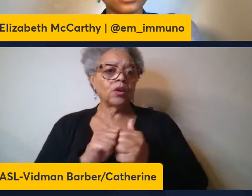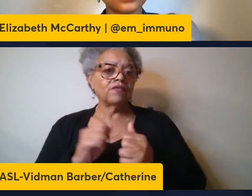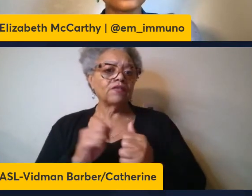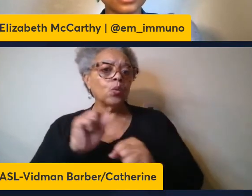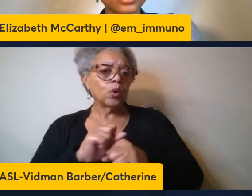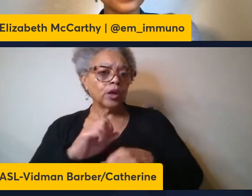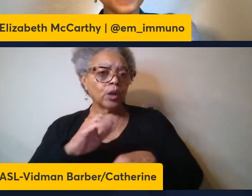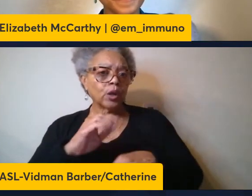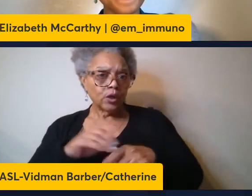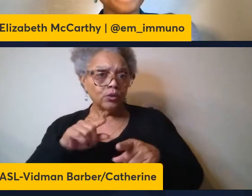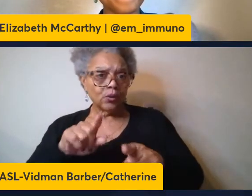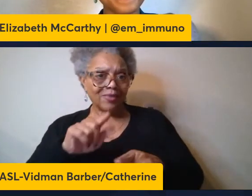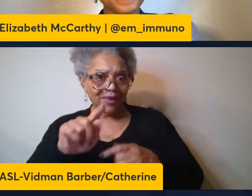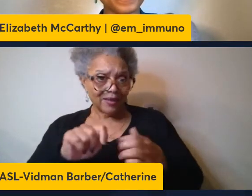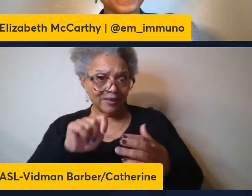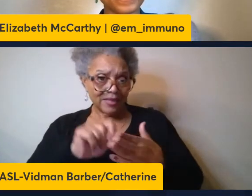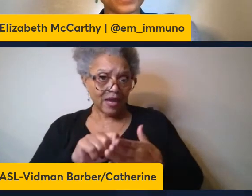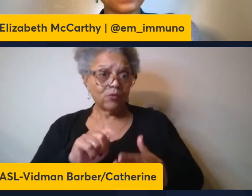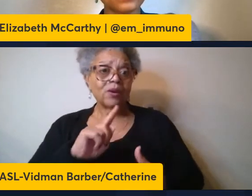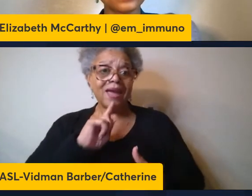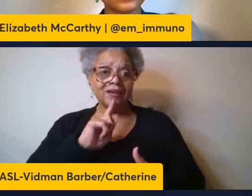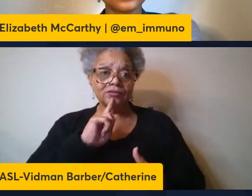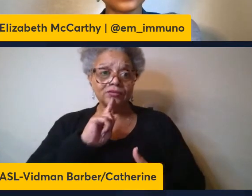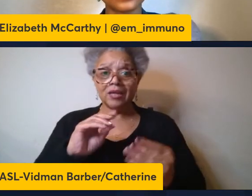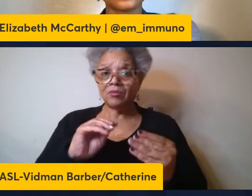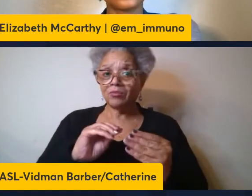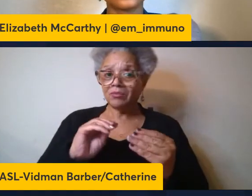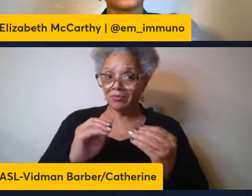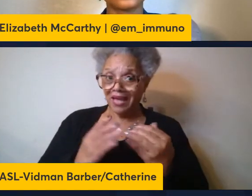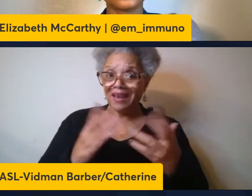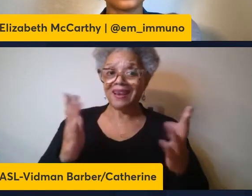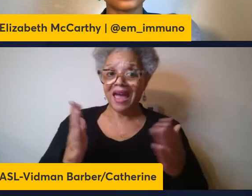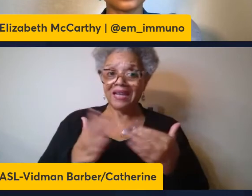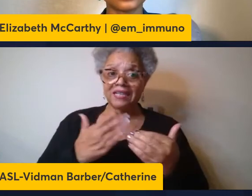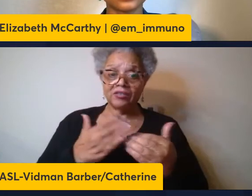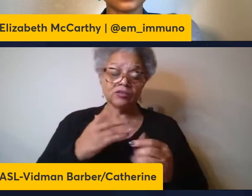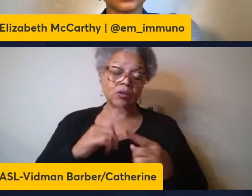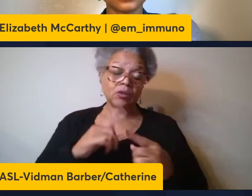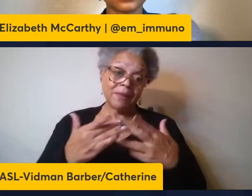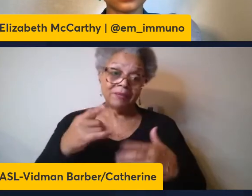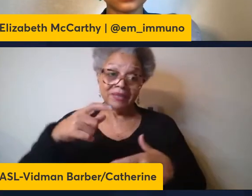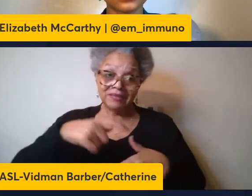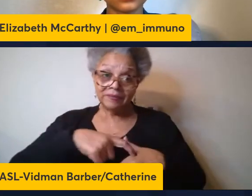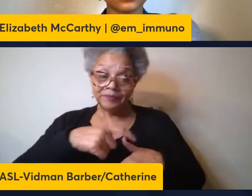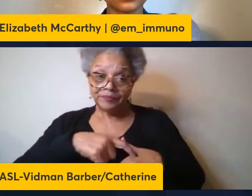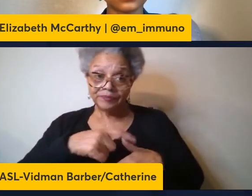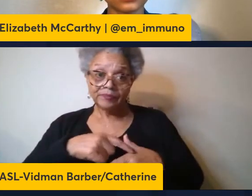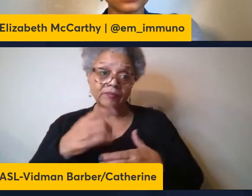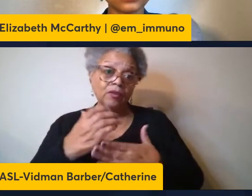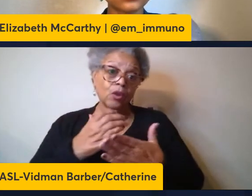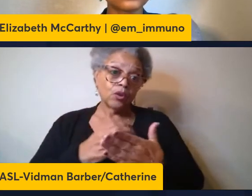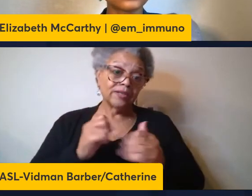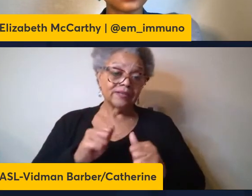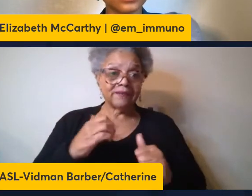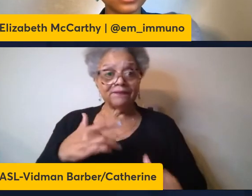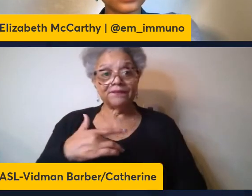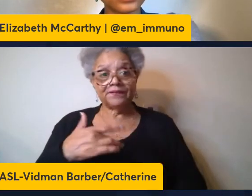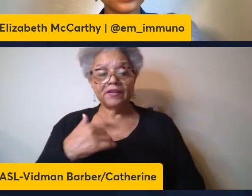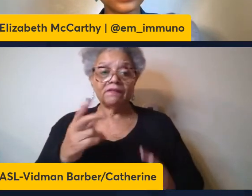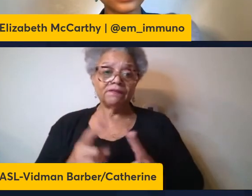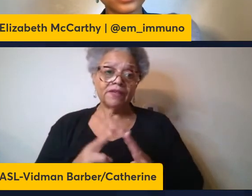at the time were actually more, easy. So there might be time where, a course can feel very